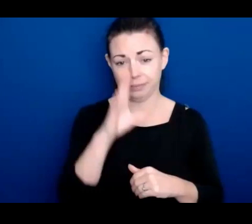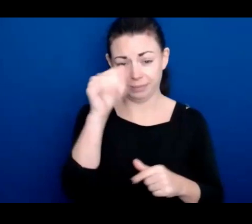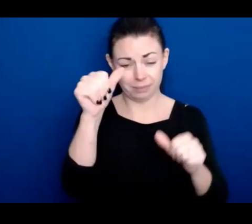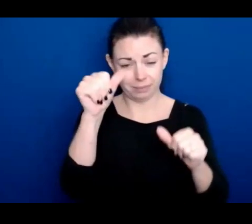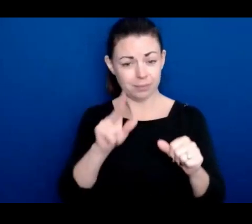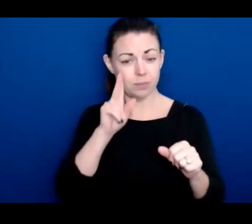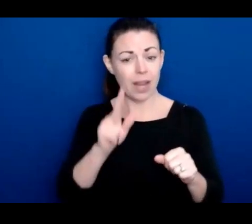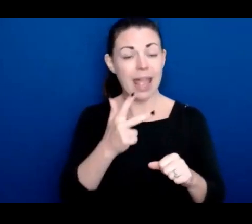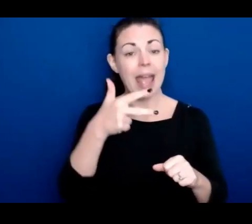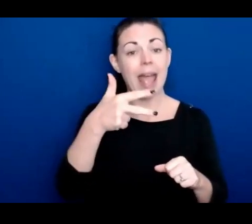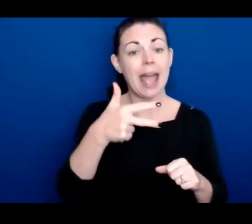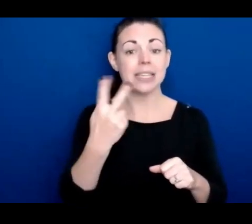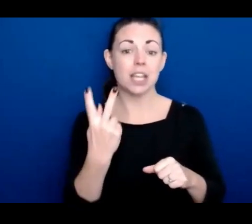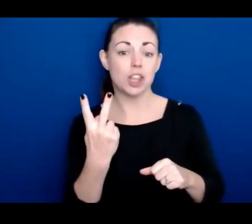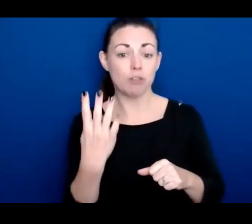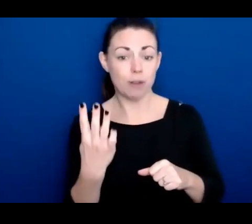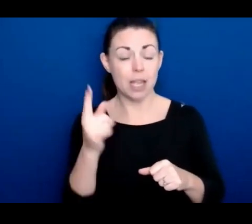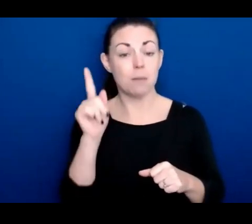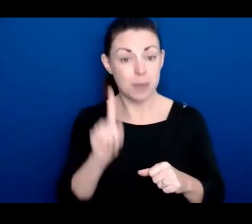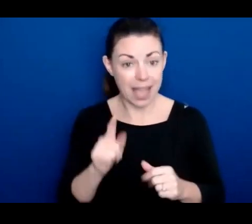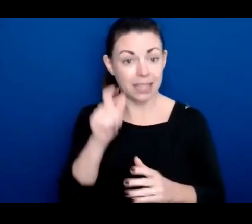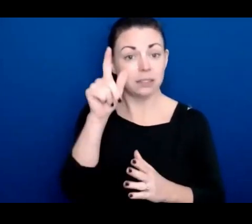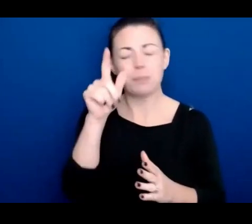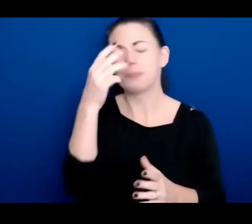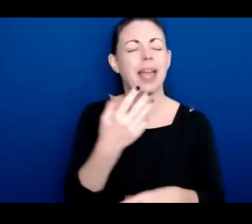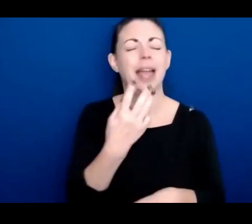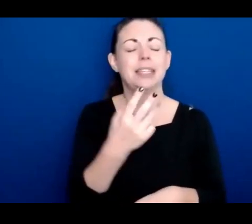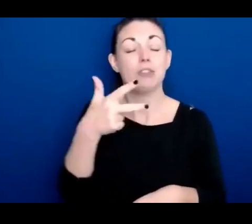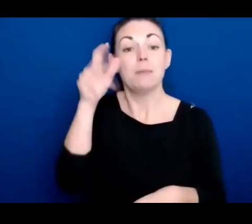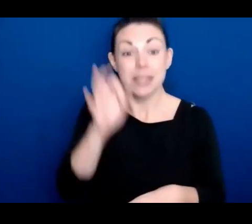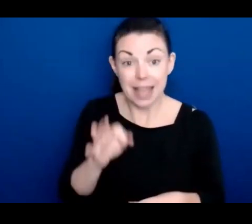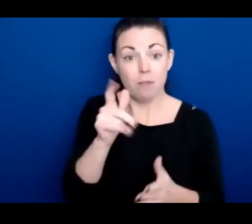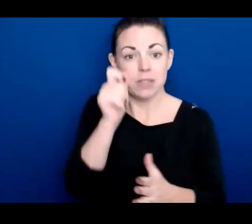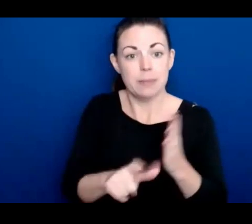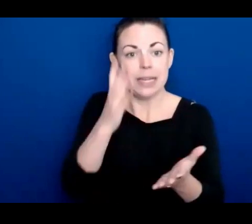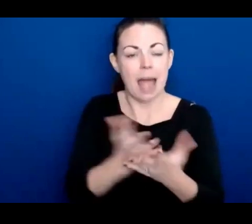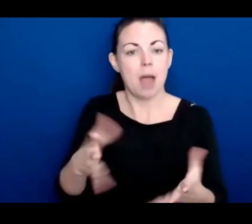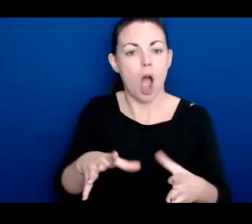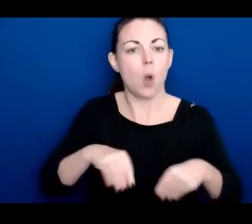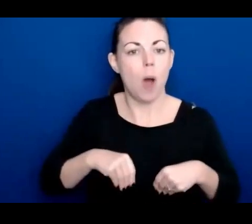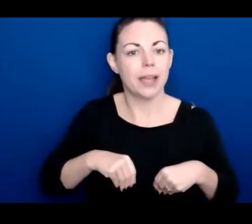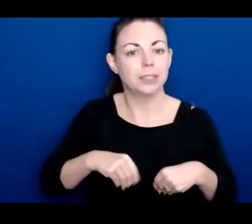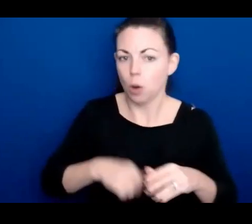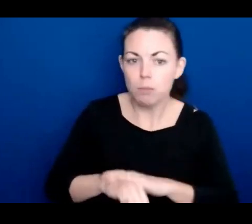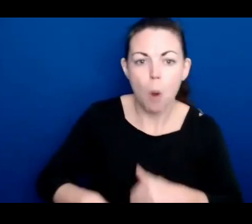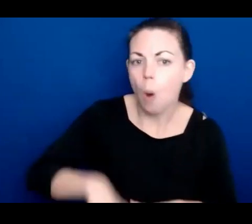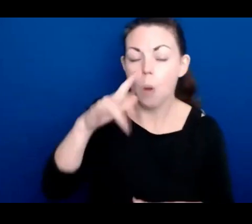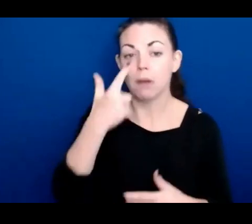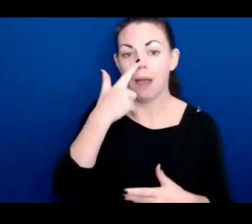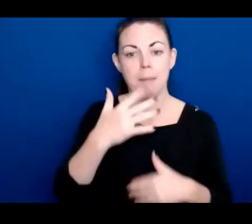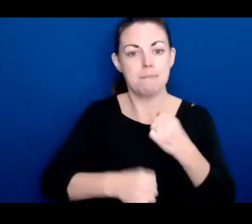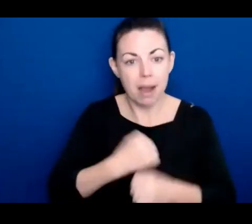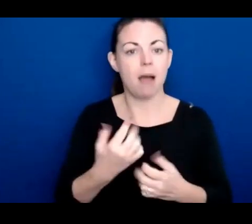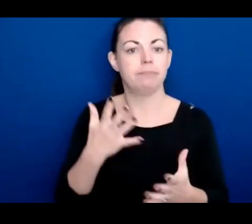disabilities are acquired. So that's quite high when you think about it. And a lot of the kind of relation to acquiring